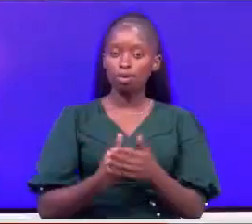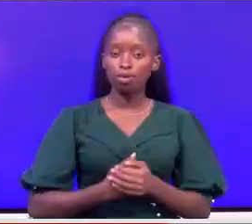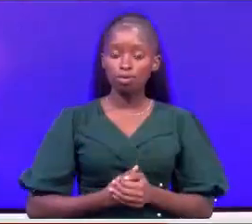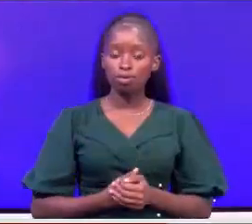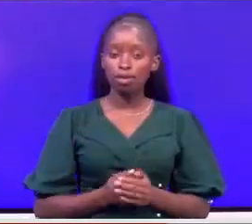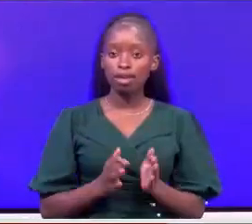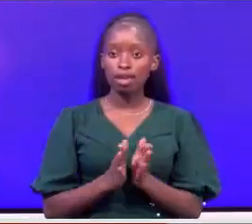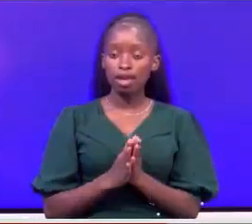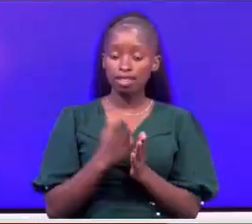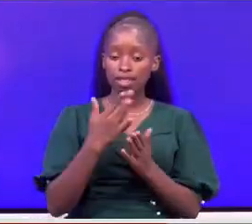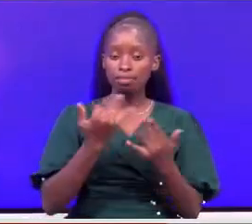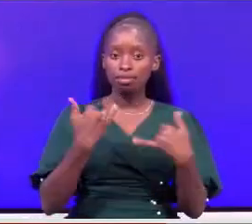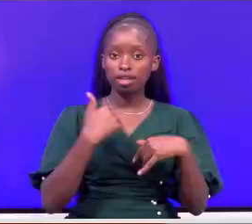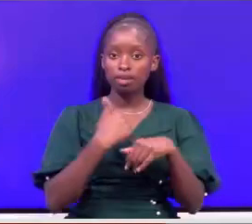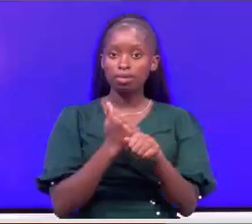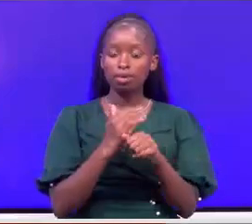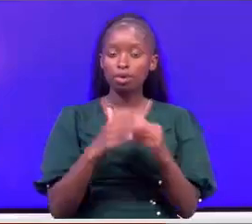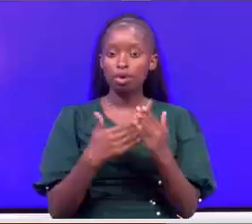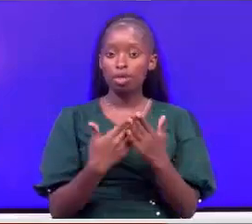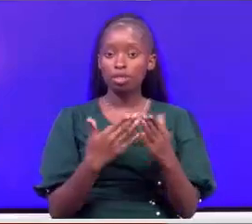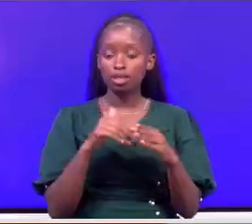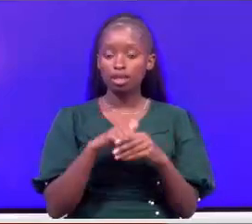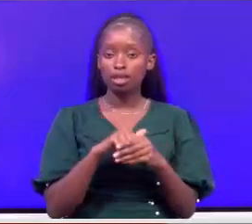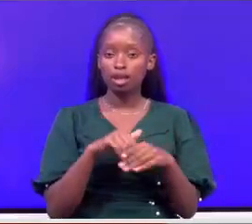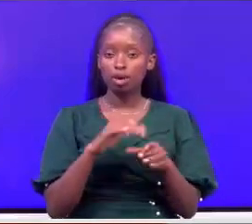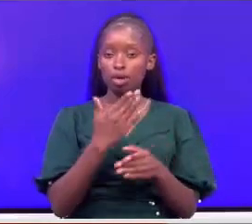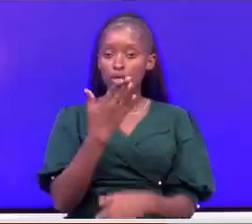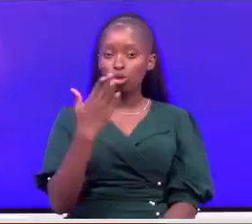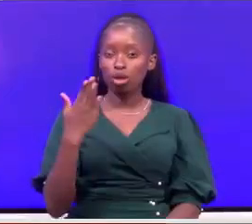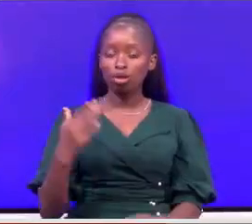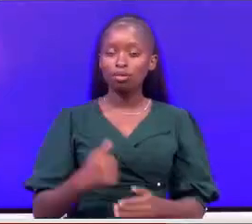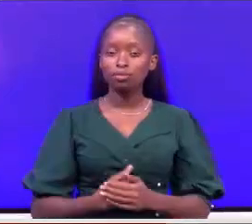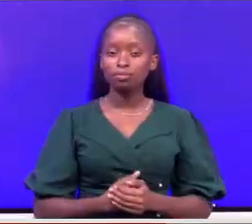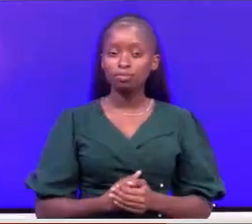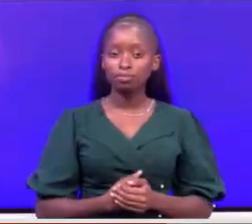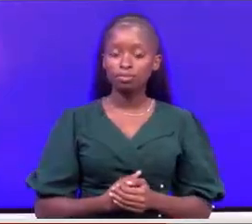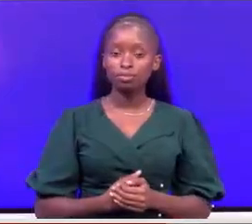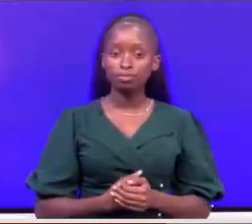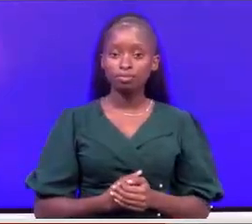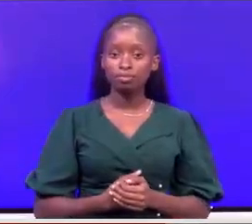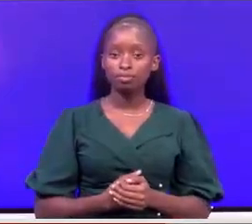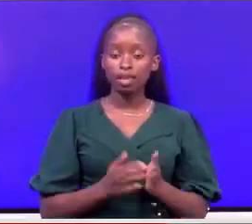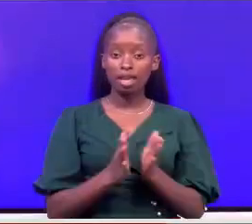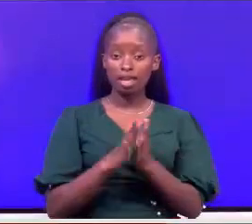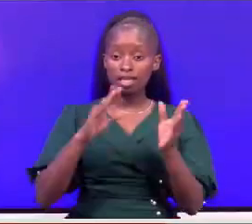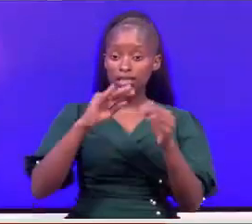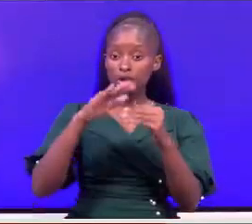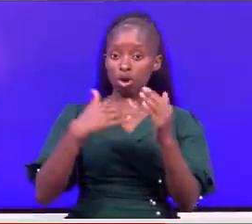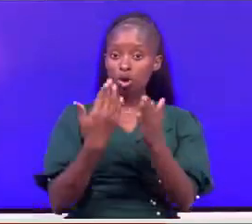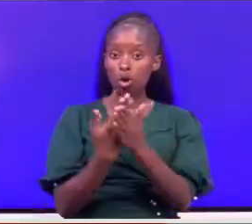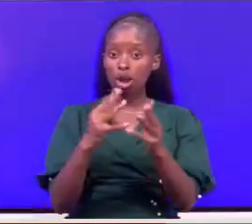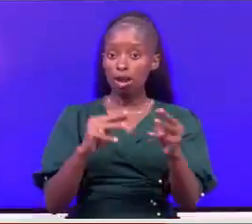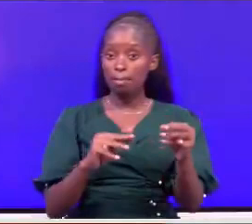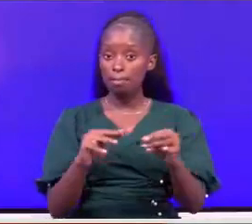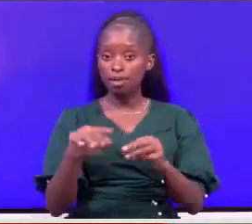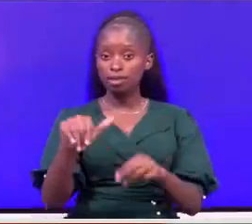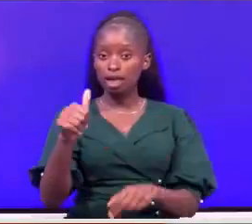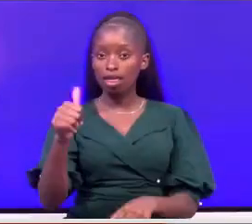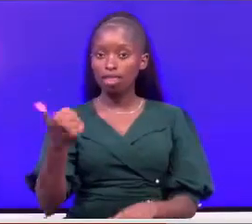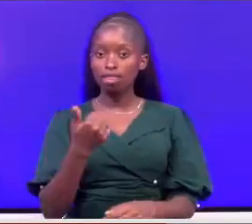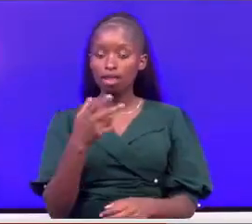to identify corruption risk areas and to take remedial measures to